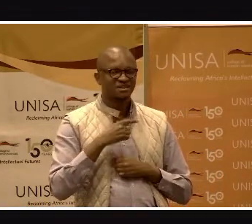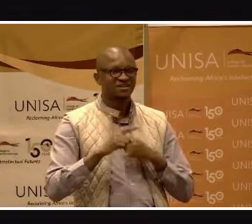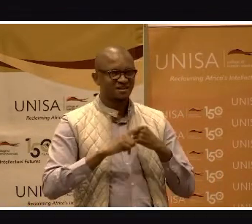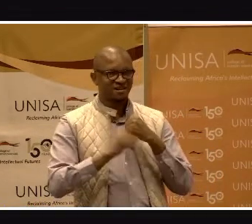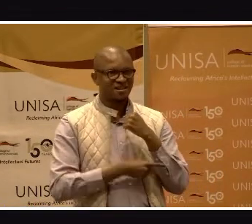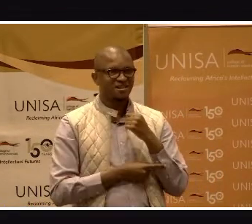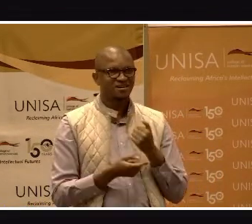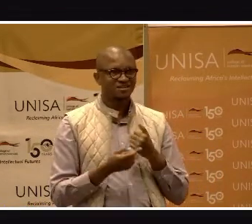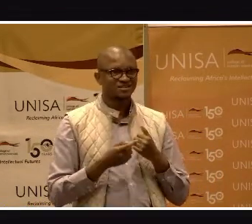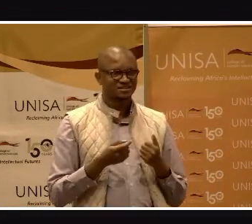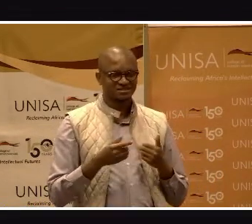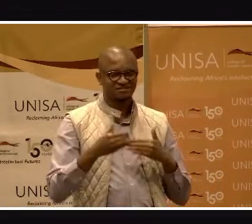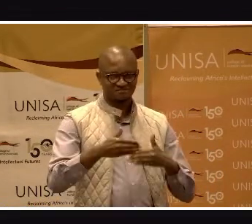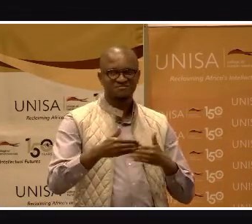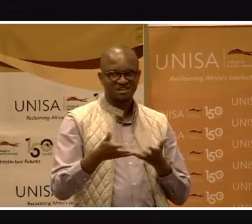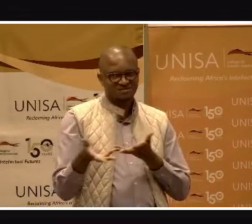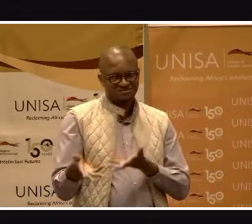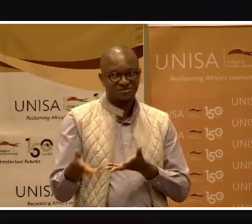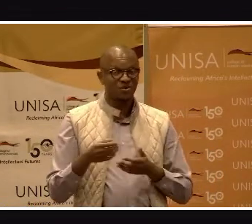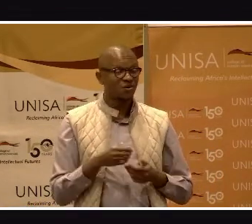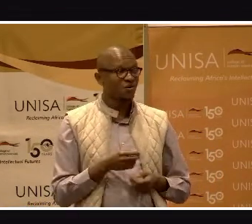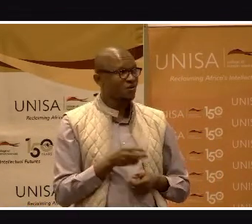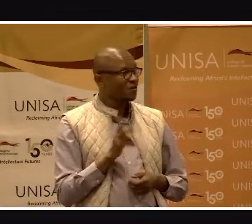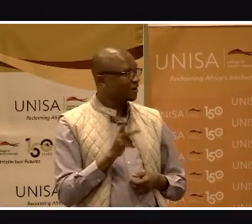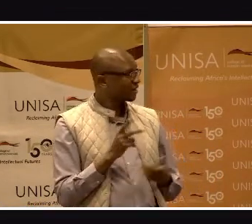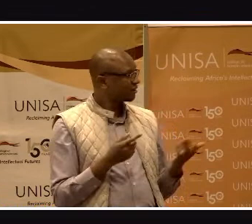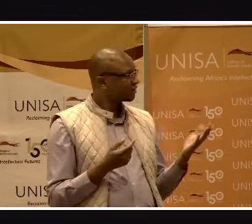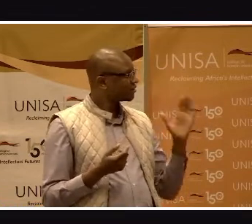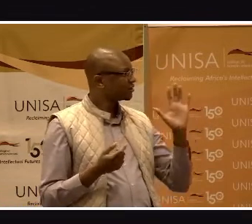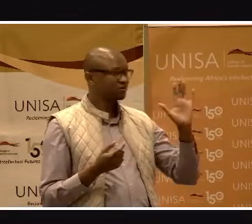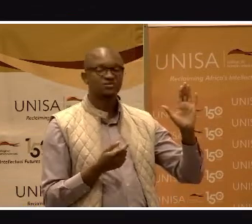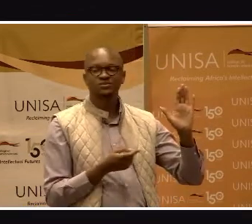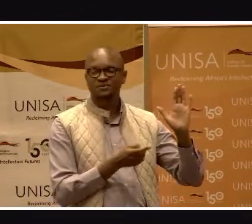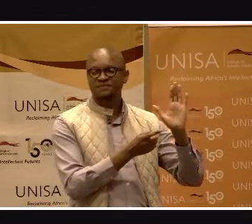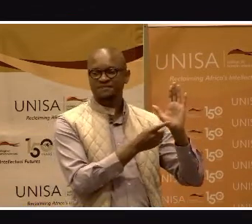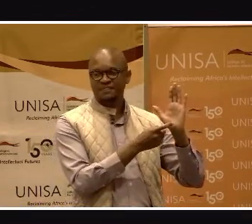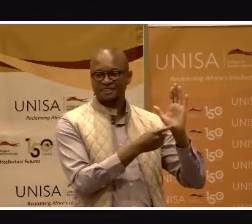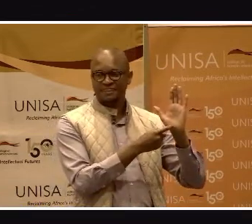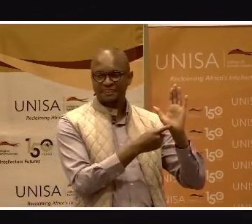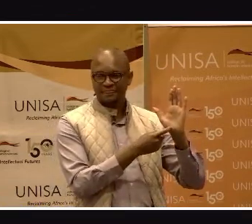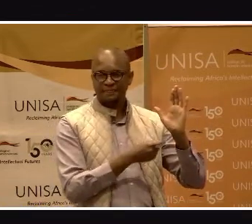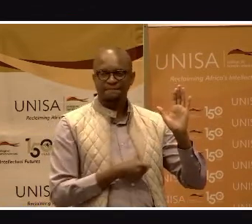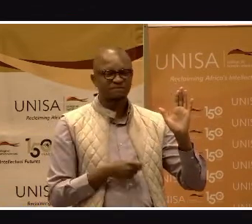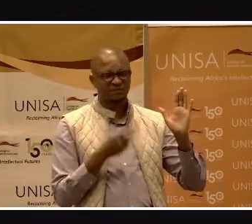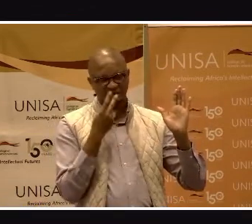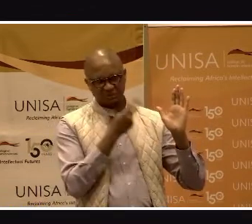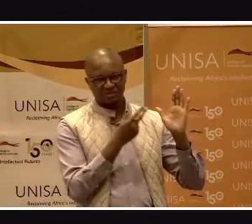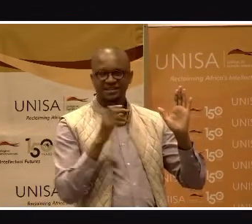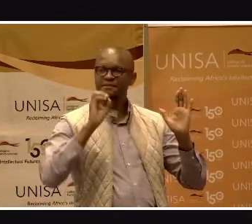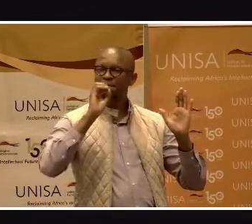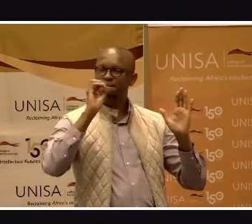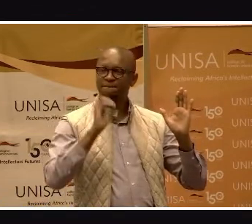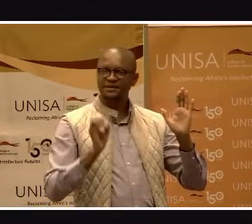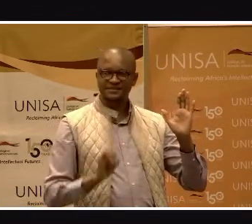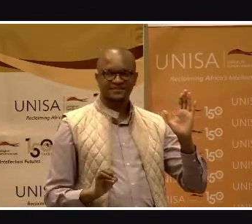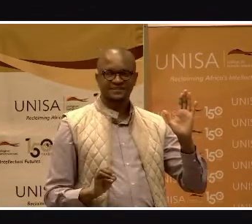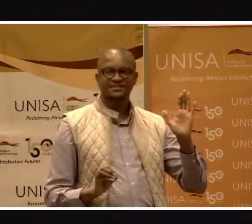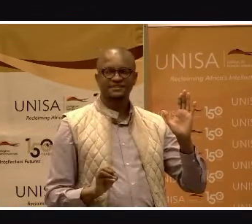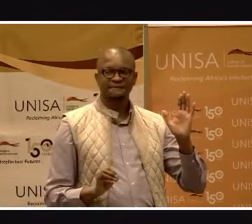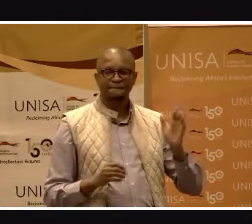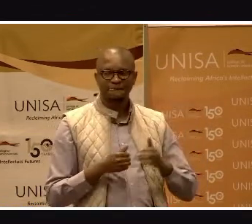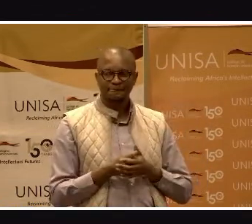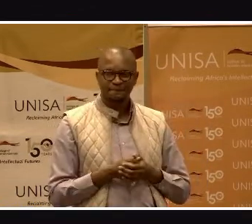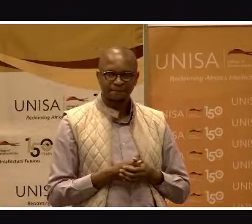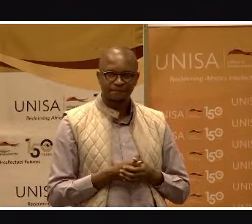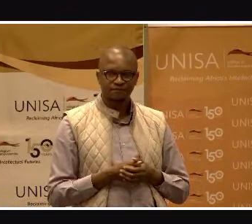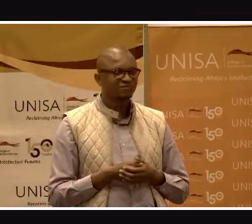and another graph, is being presented to see the percentage and to confirm what they are talking about. And what is going to